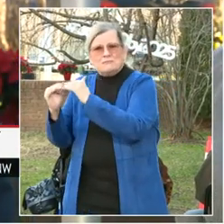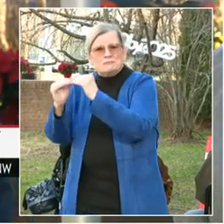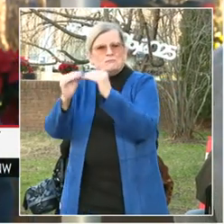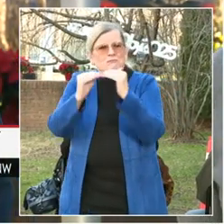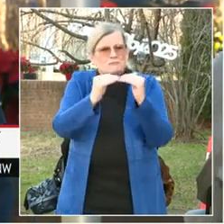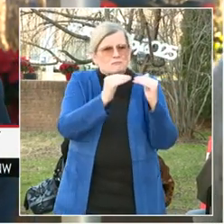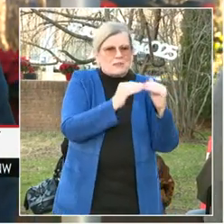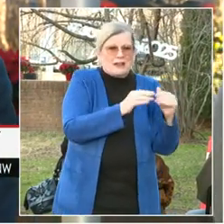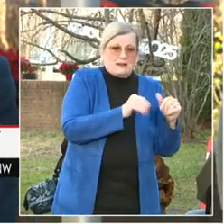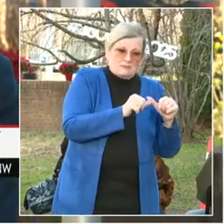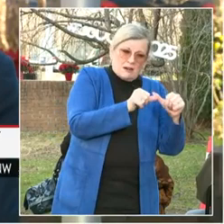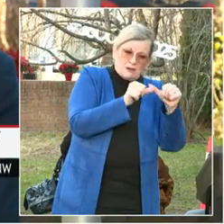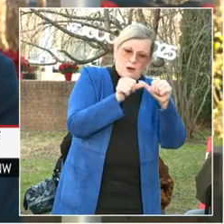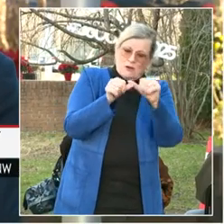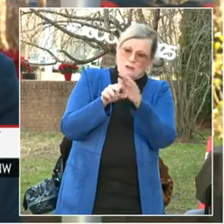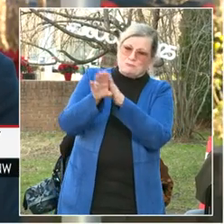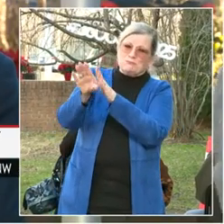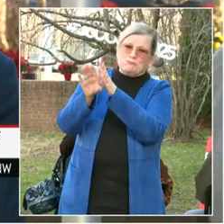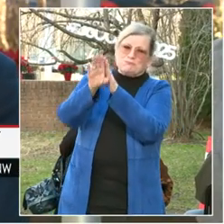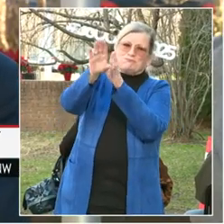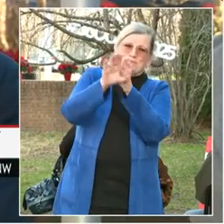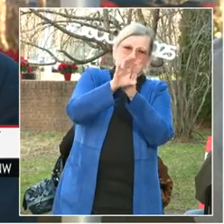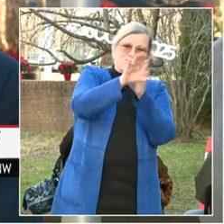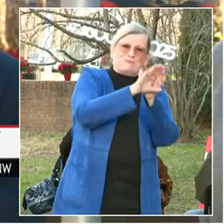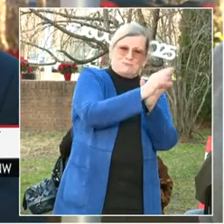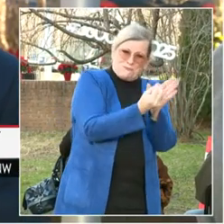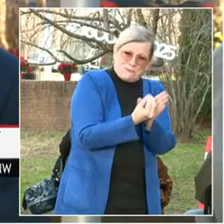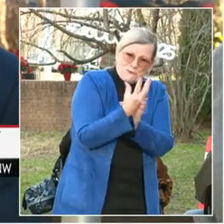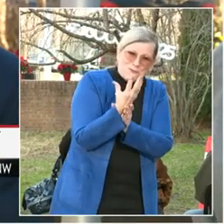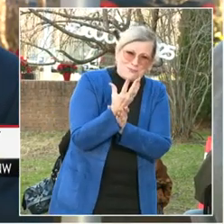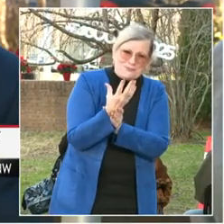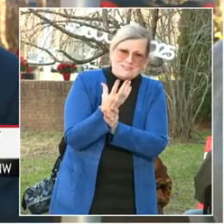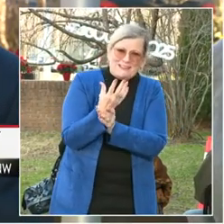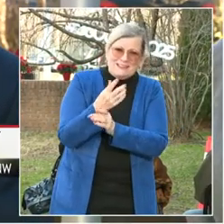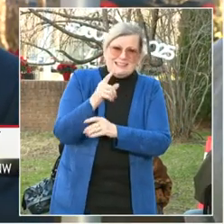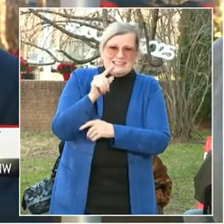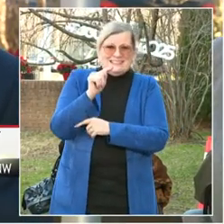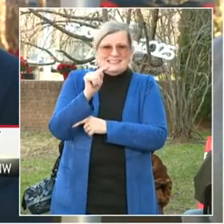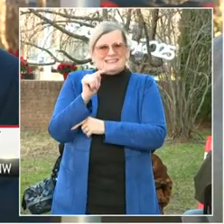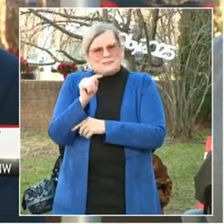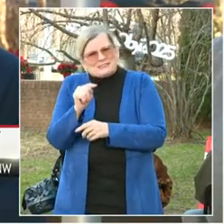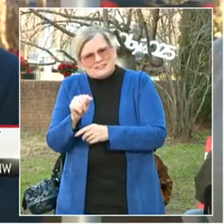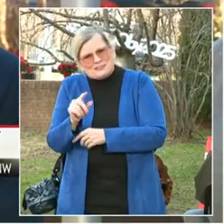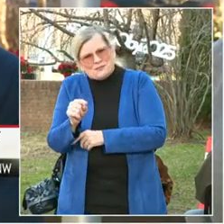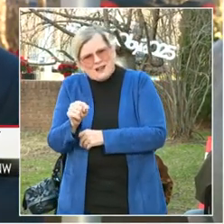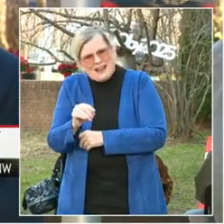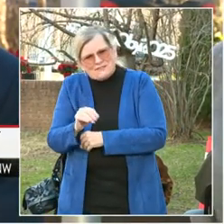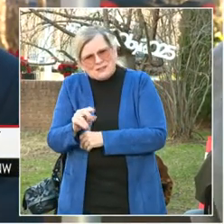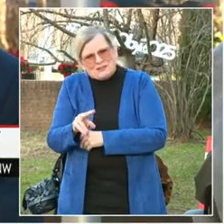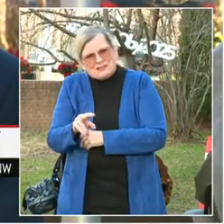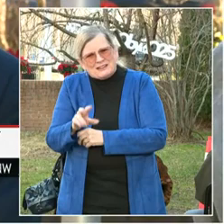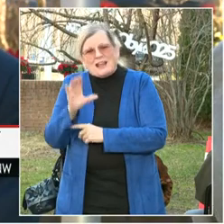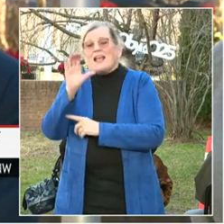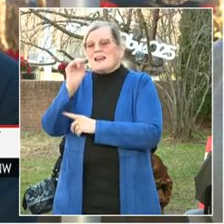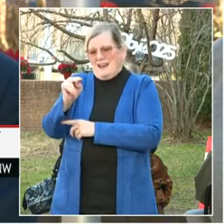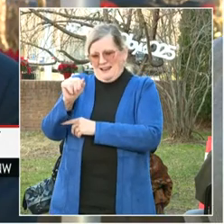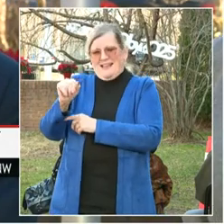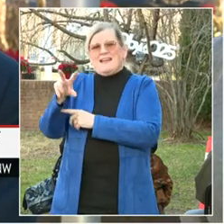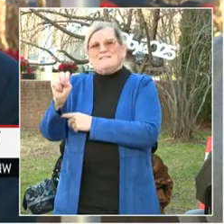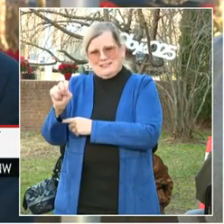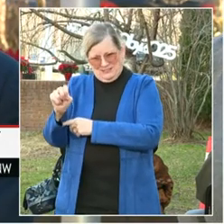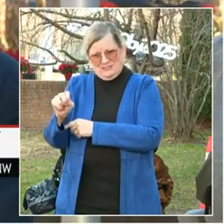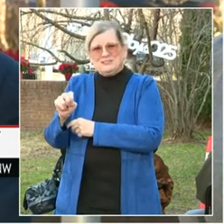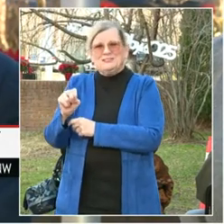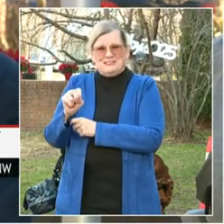Gateway corridor. The Connecticut Avenue Development Guidelines will explore how to support additional housing opportunities in the Woodley and Cleveland